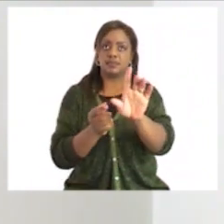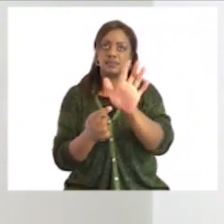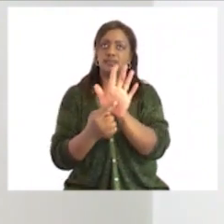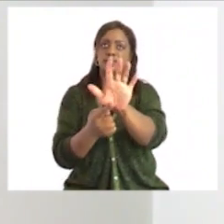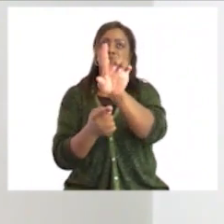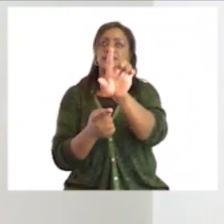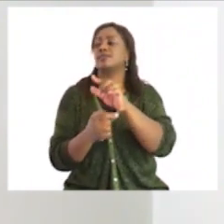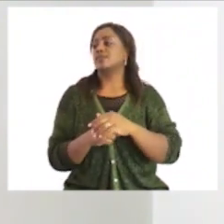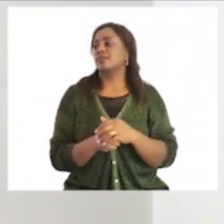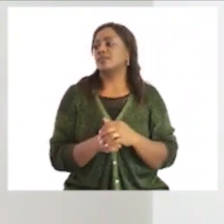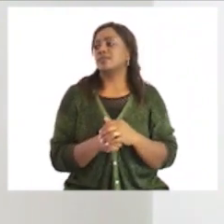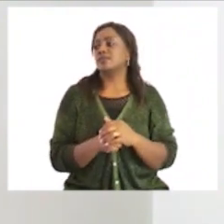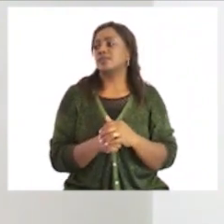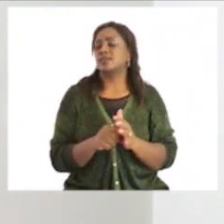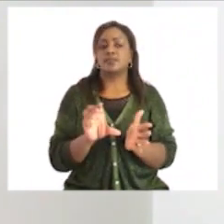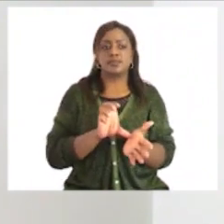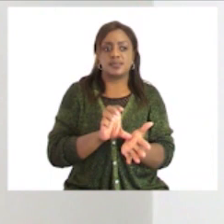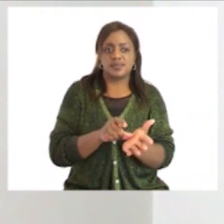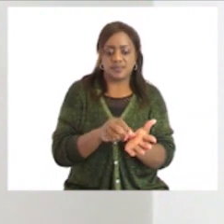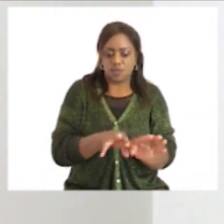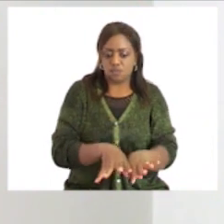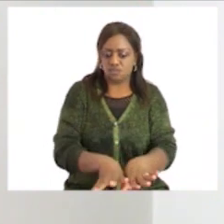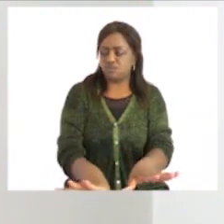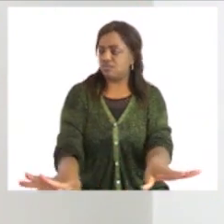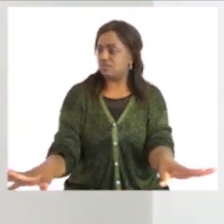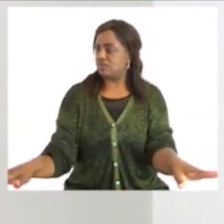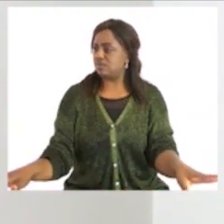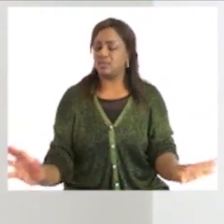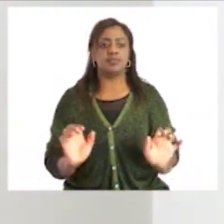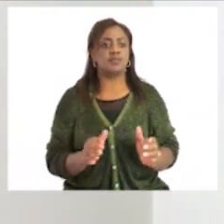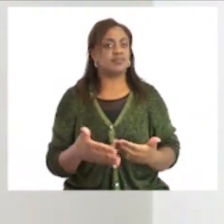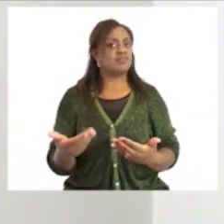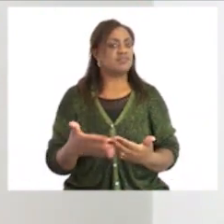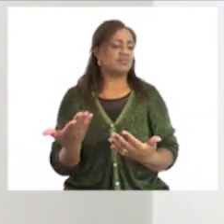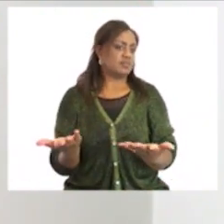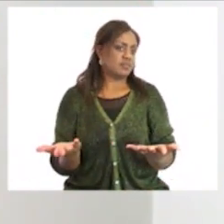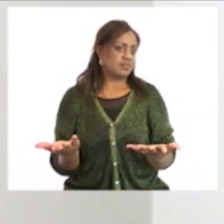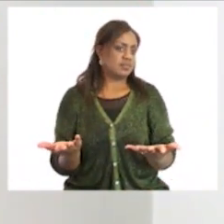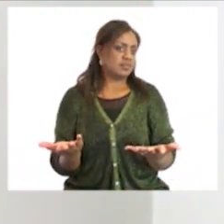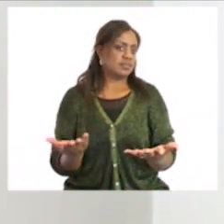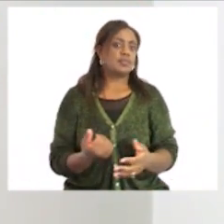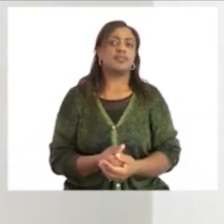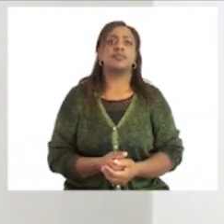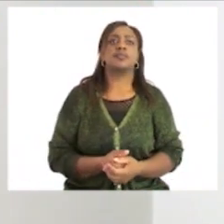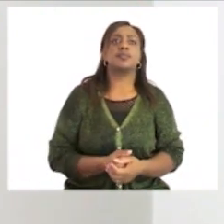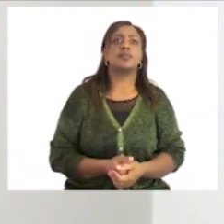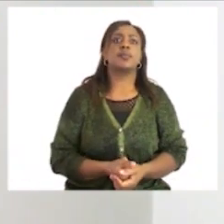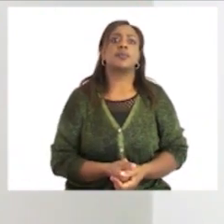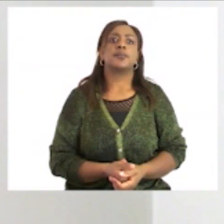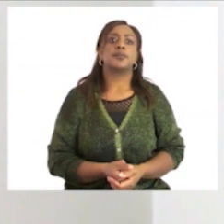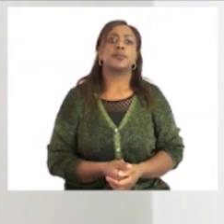So now the germs that I had on my hands spread to her as well. So can you guys see how easily germs are